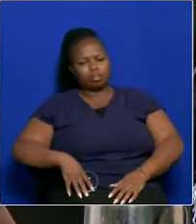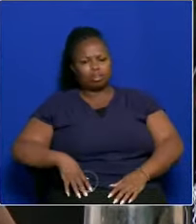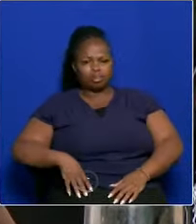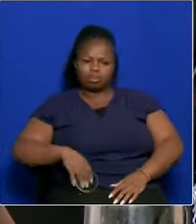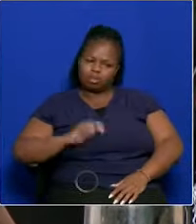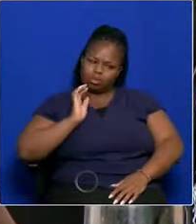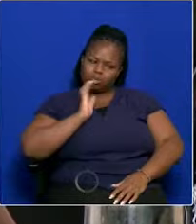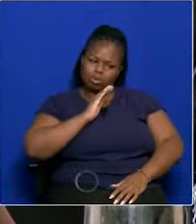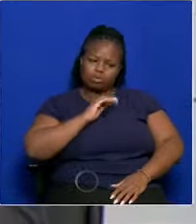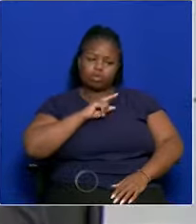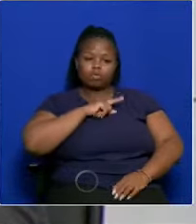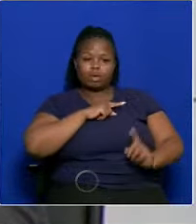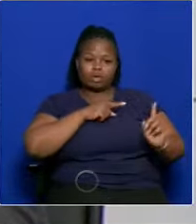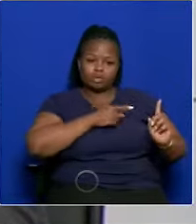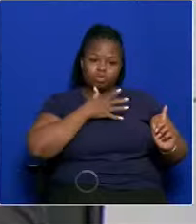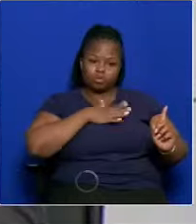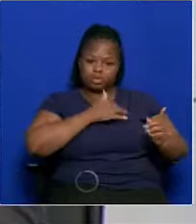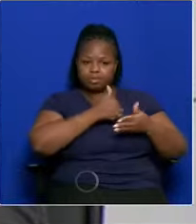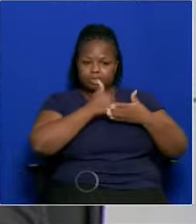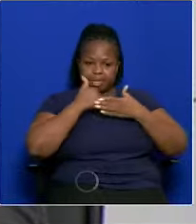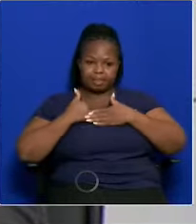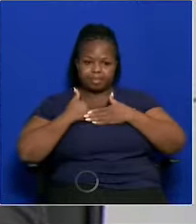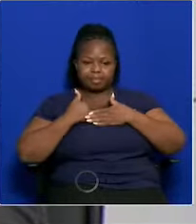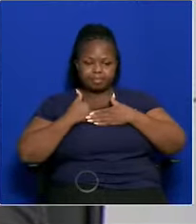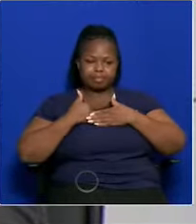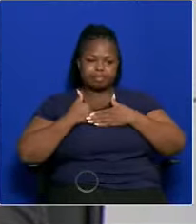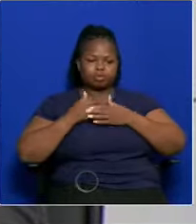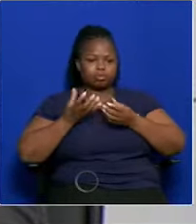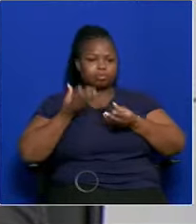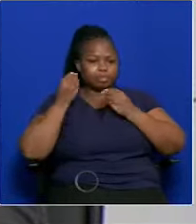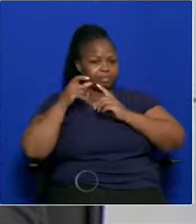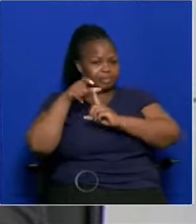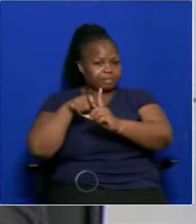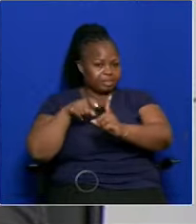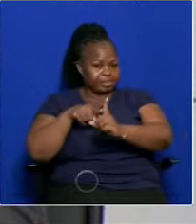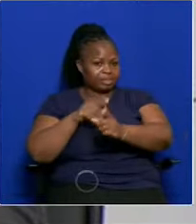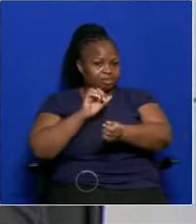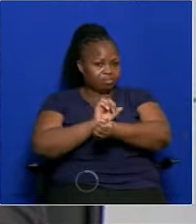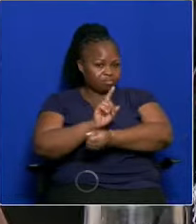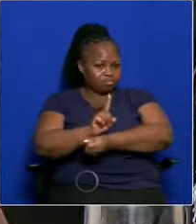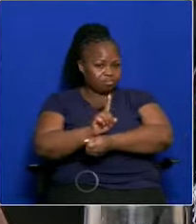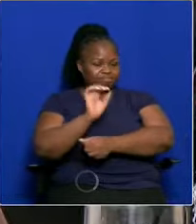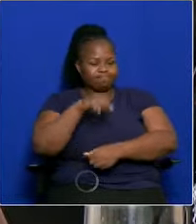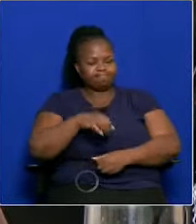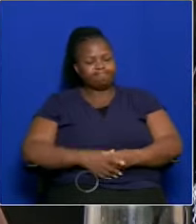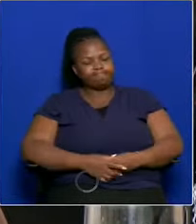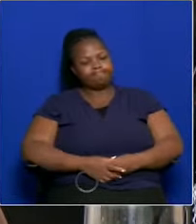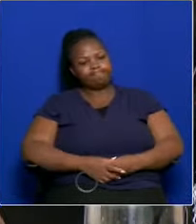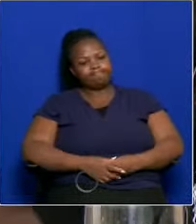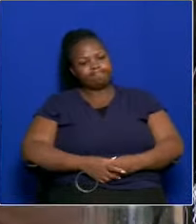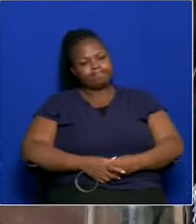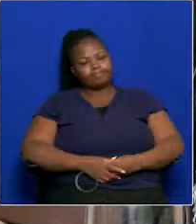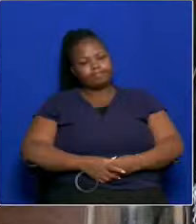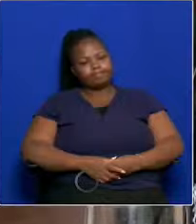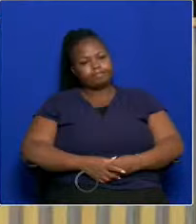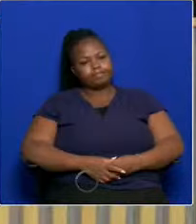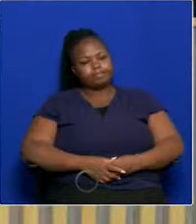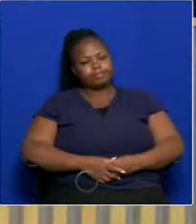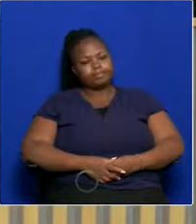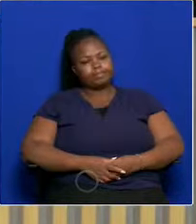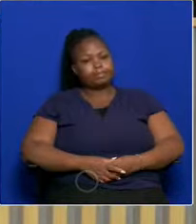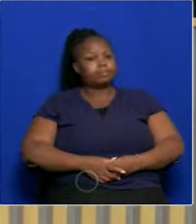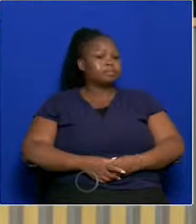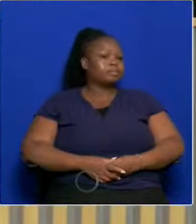him to assist you with Yes. locating this individual? Yes. And Can then I this, just- oh my What apologies. is